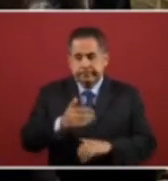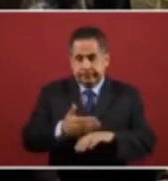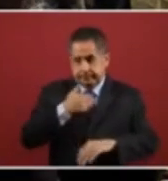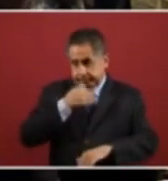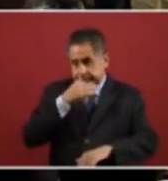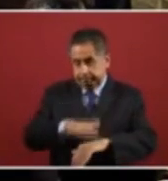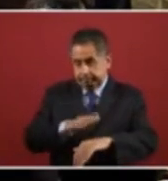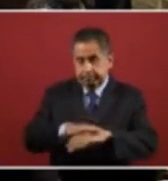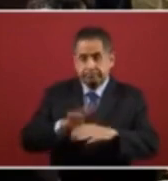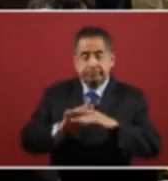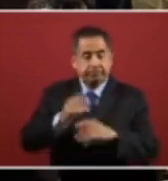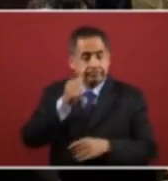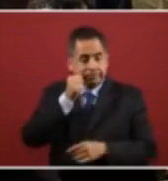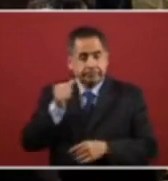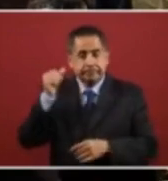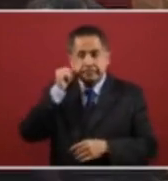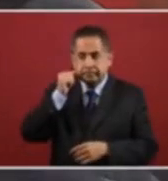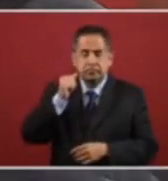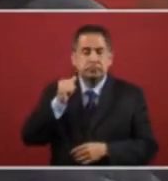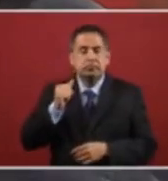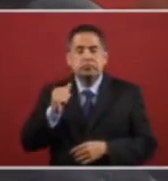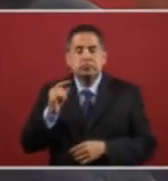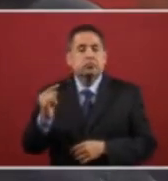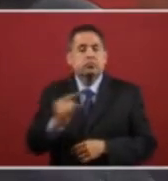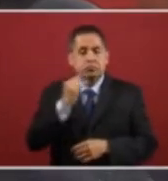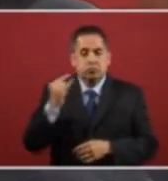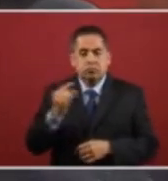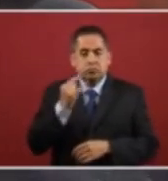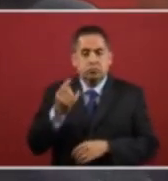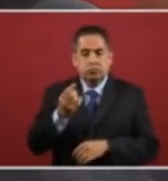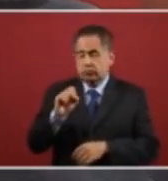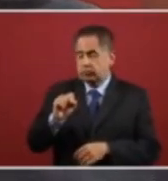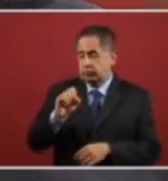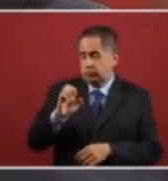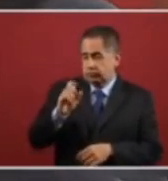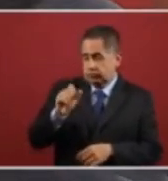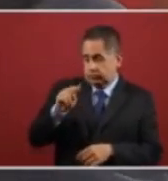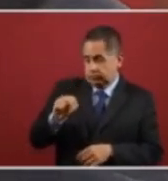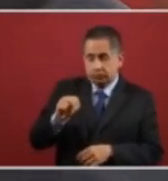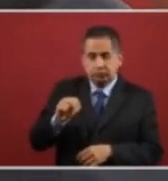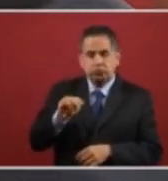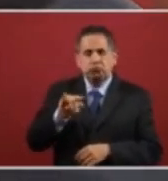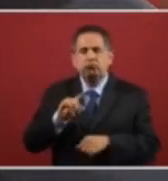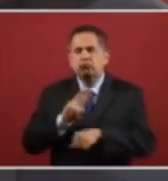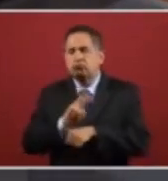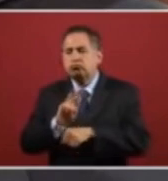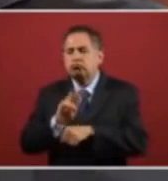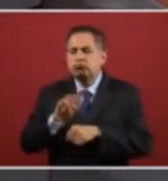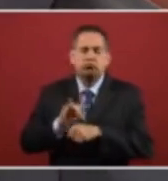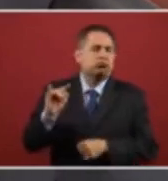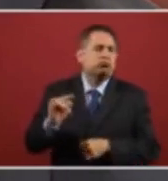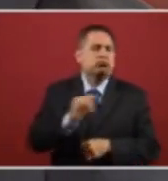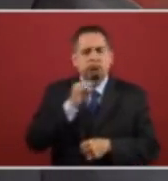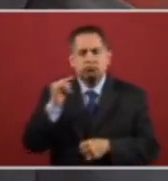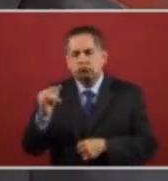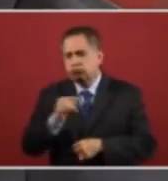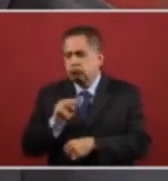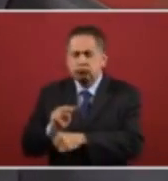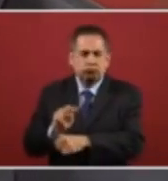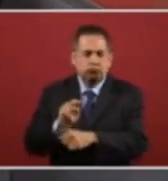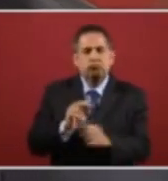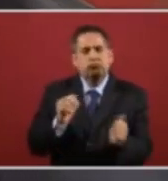type. And preliminary, I can tell you that the Secretary of Defense, National Defense, that is in charge of